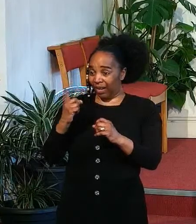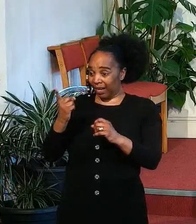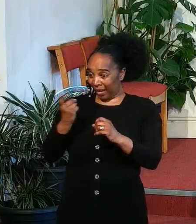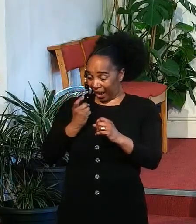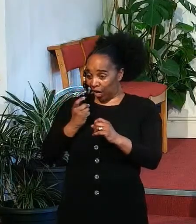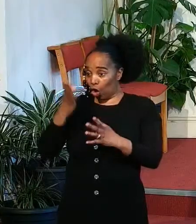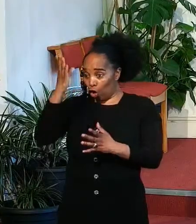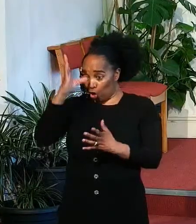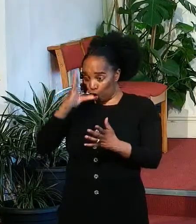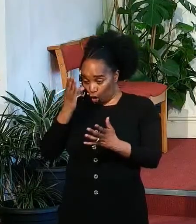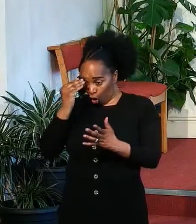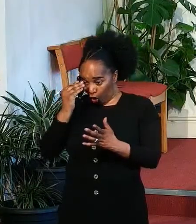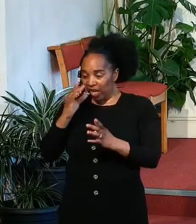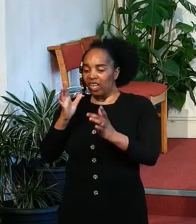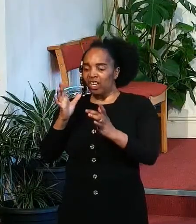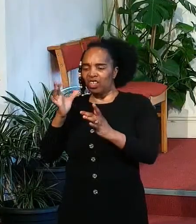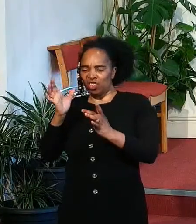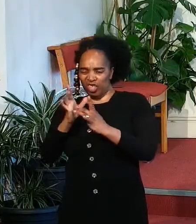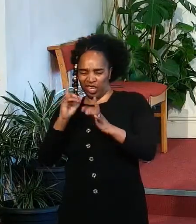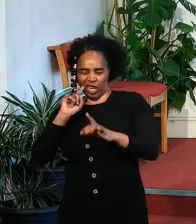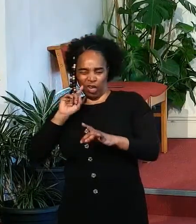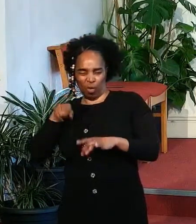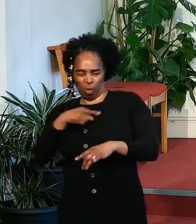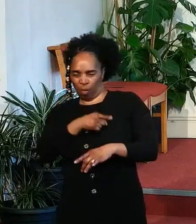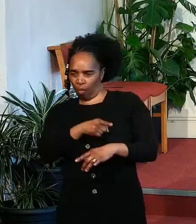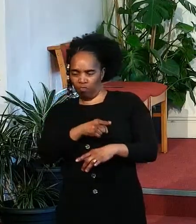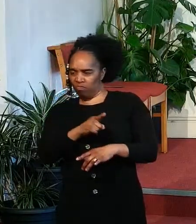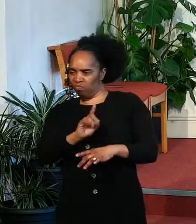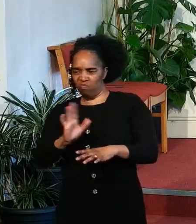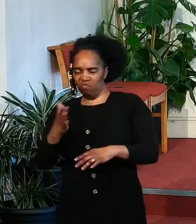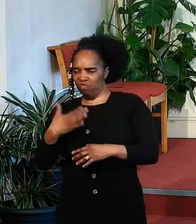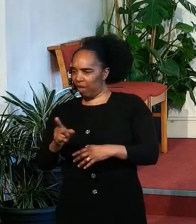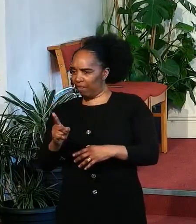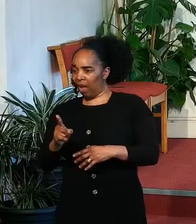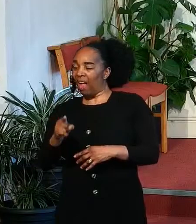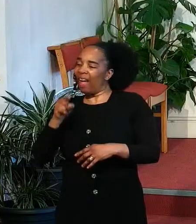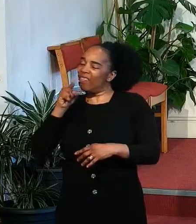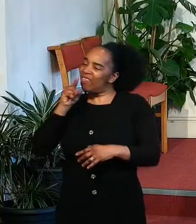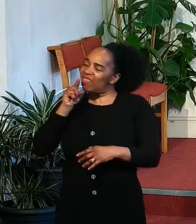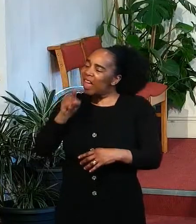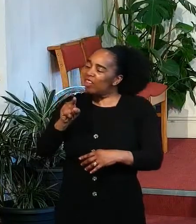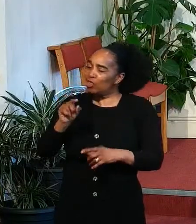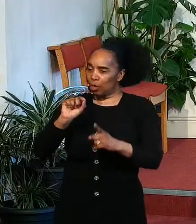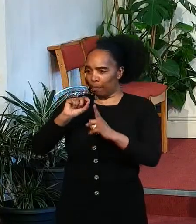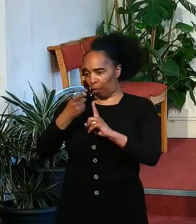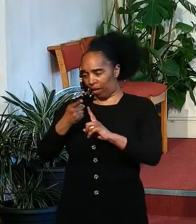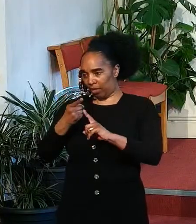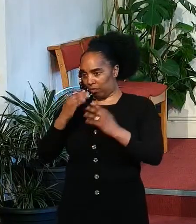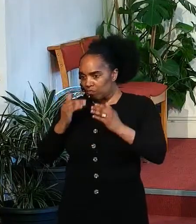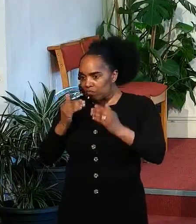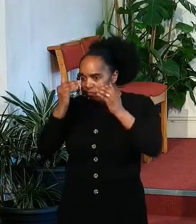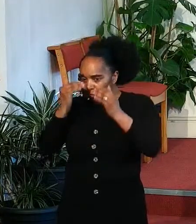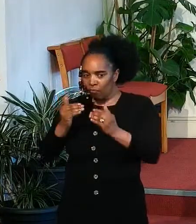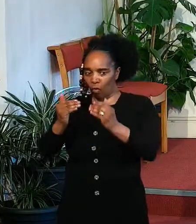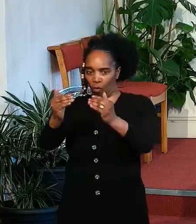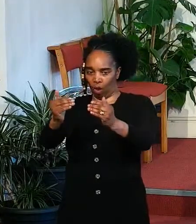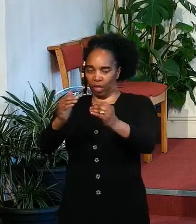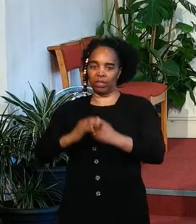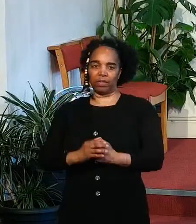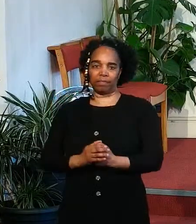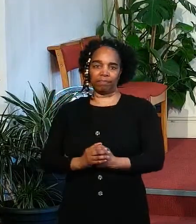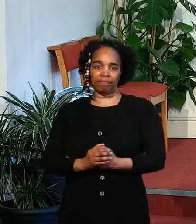is that Jesus did not ignore those with a disability. That's the principle we're taking here forward. And that's